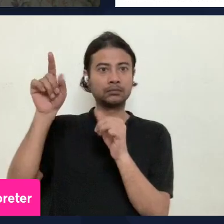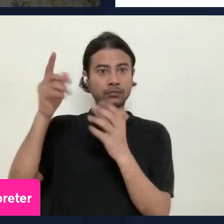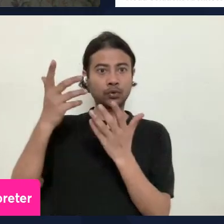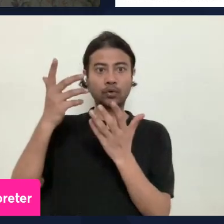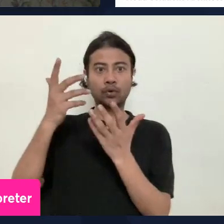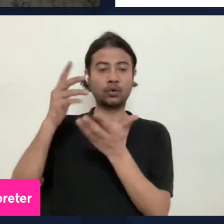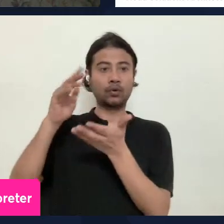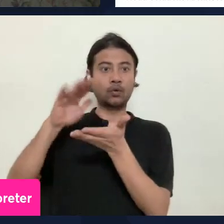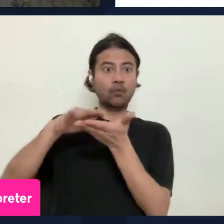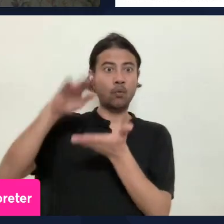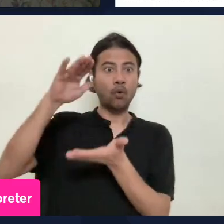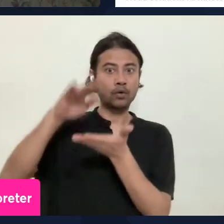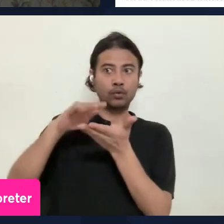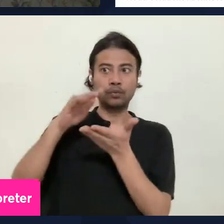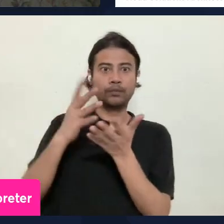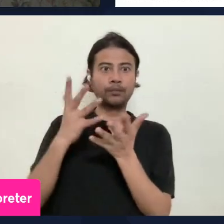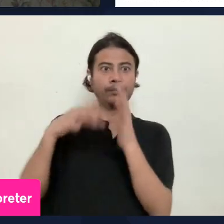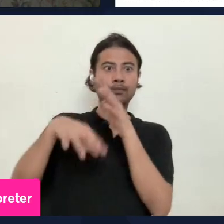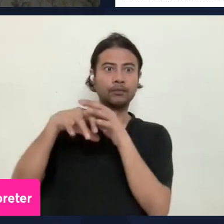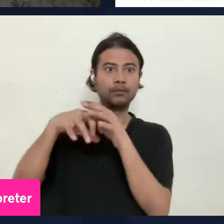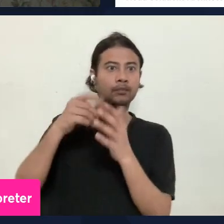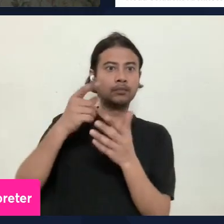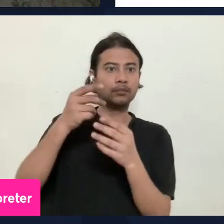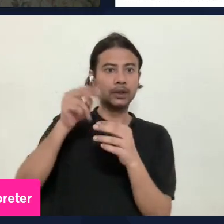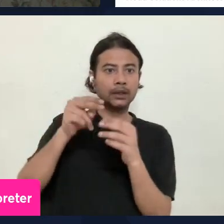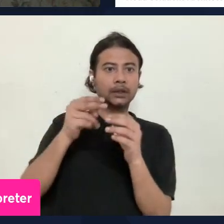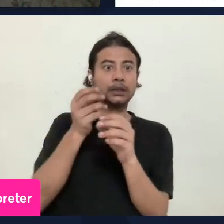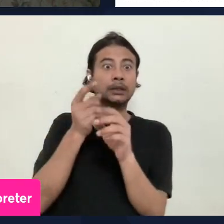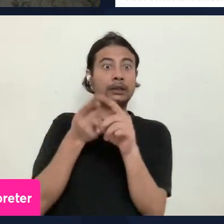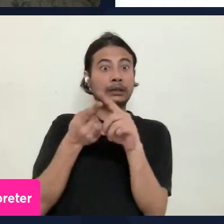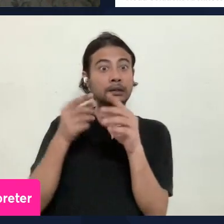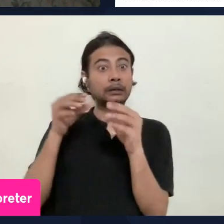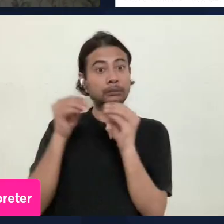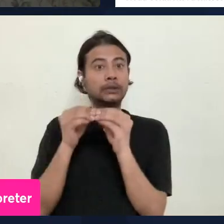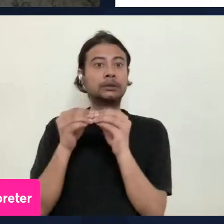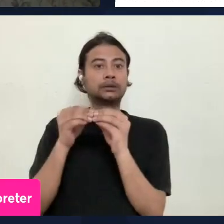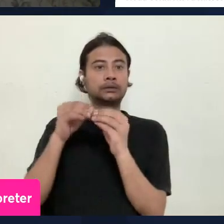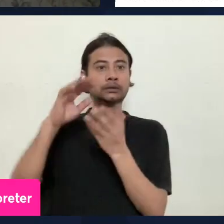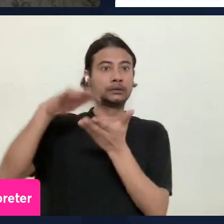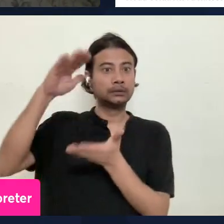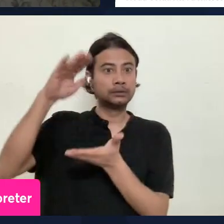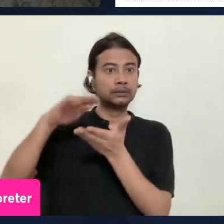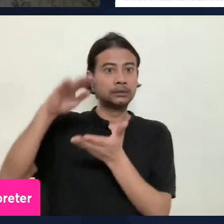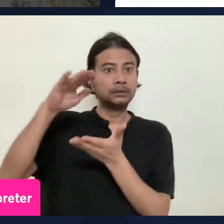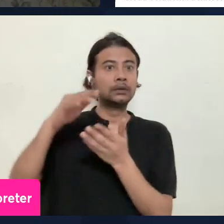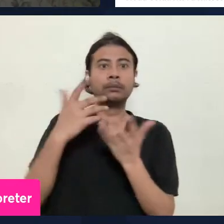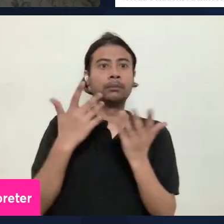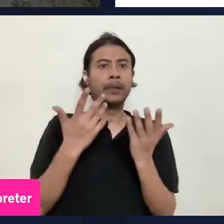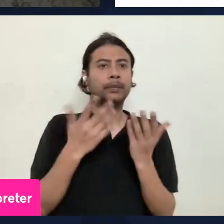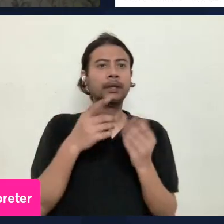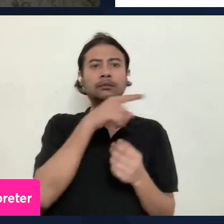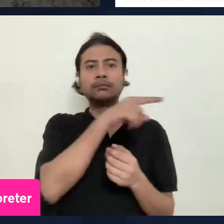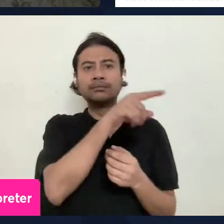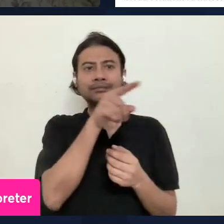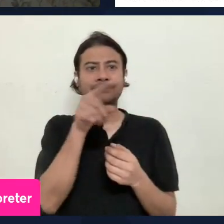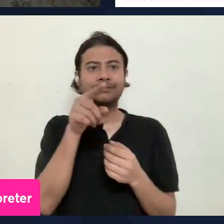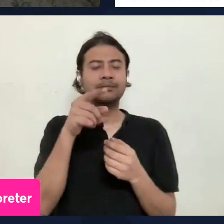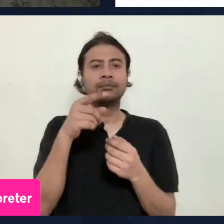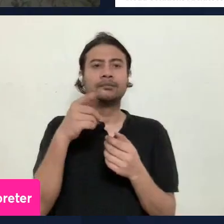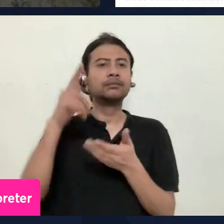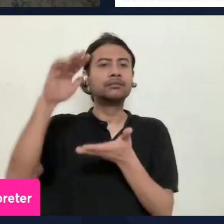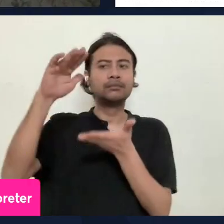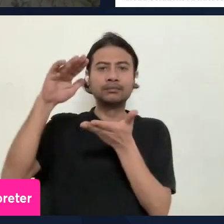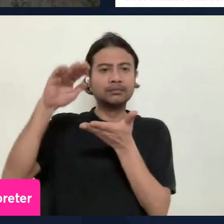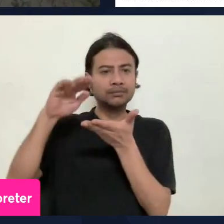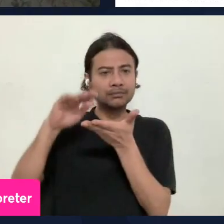and their requirements, is customers might not necessarily need a huge amount of capacity, but they might need more